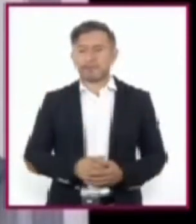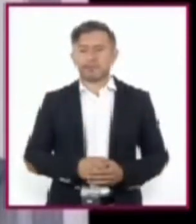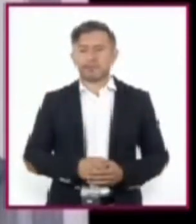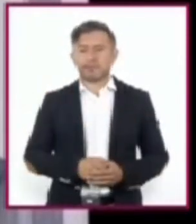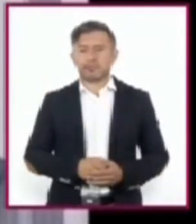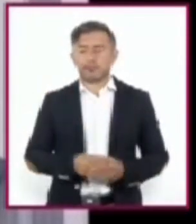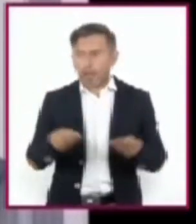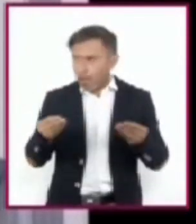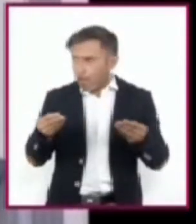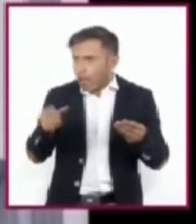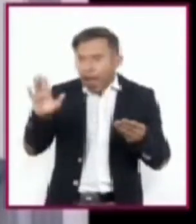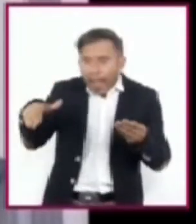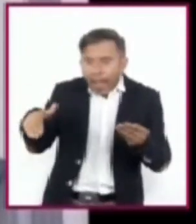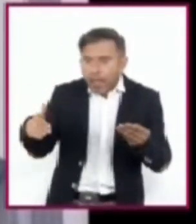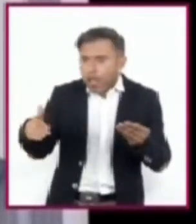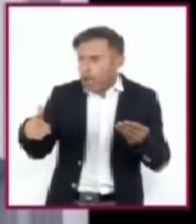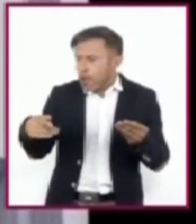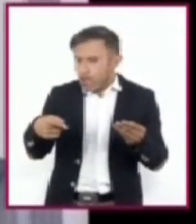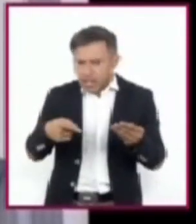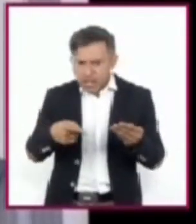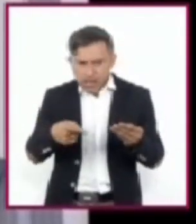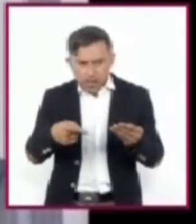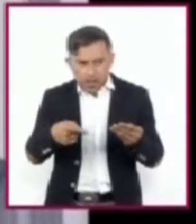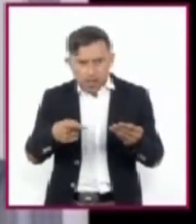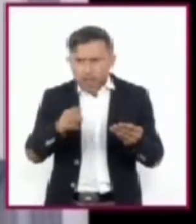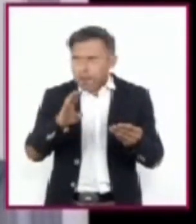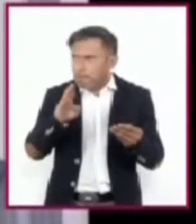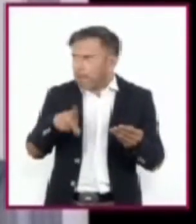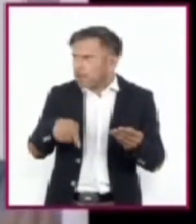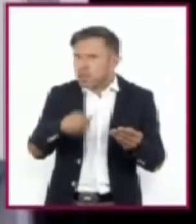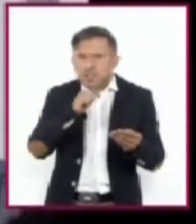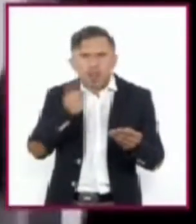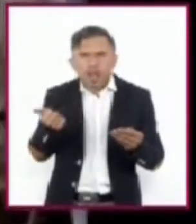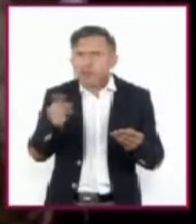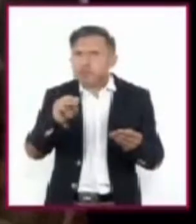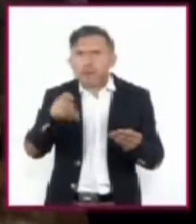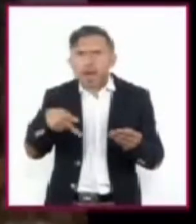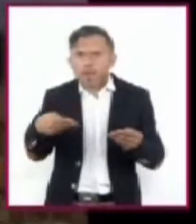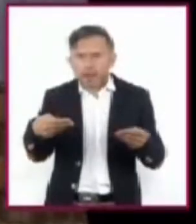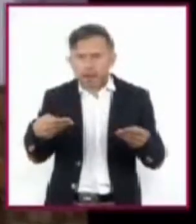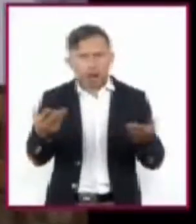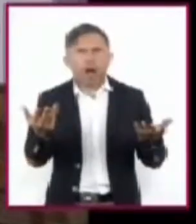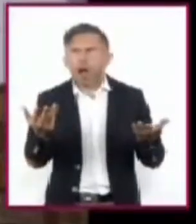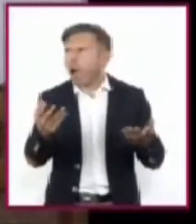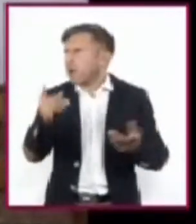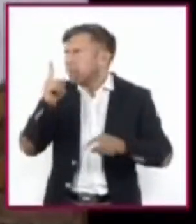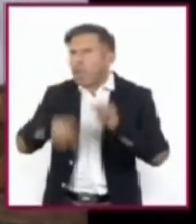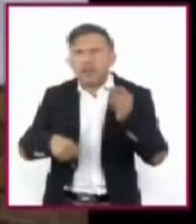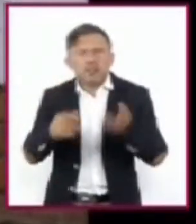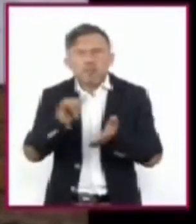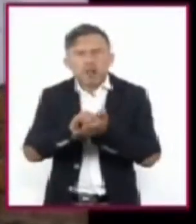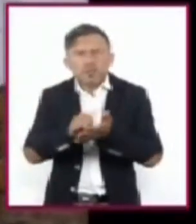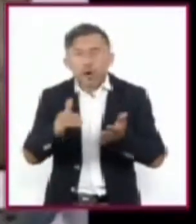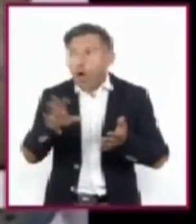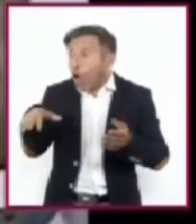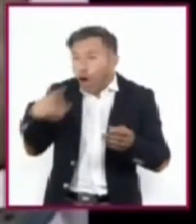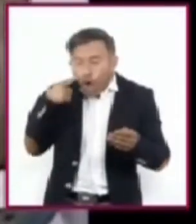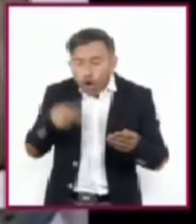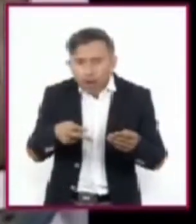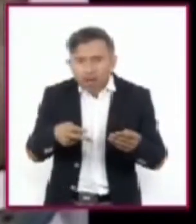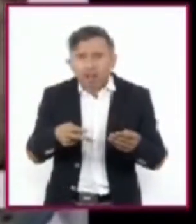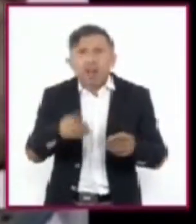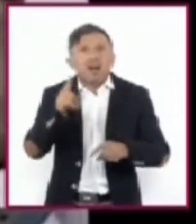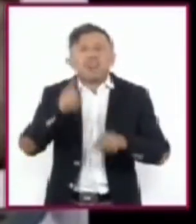Oh. Hey! This is not the map of the bank. What? But that's impossible. Look! I can't believe